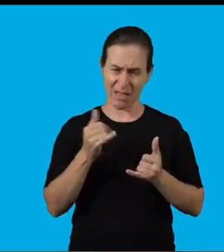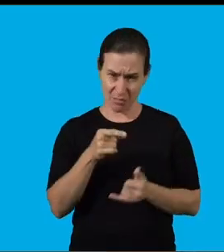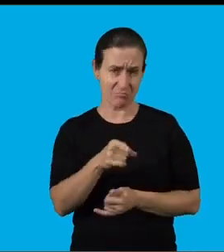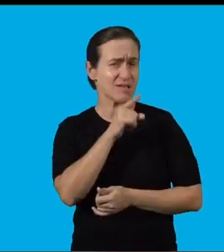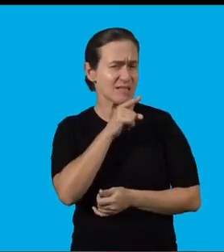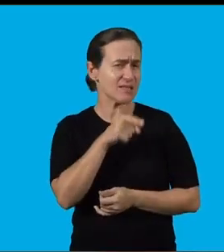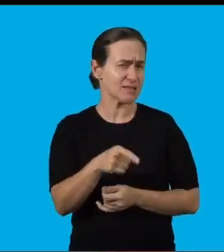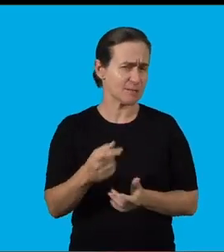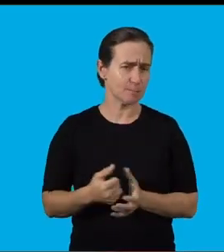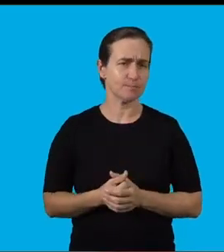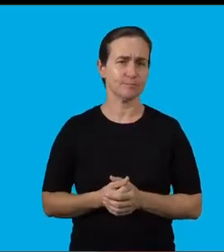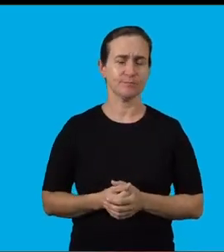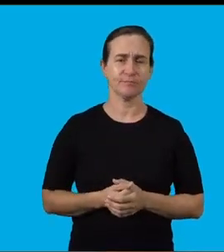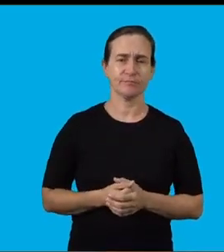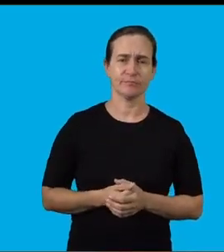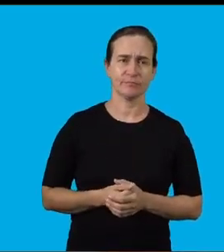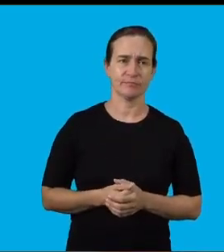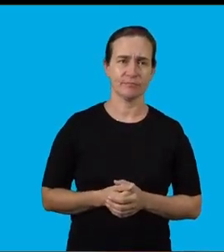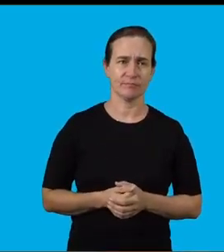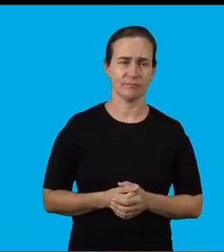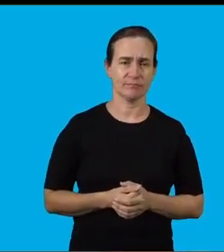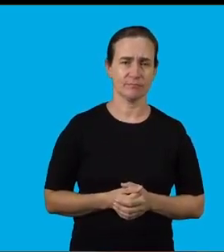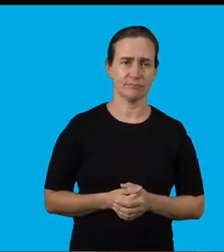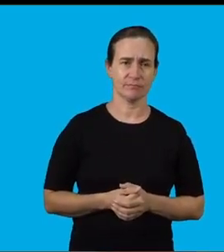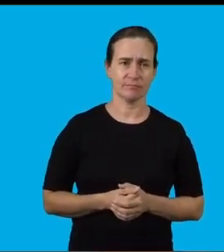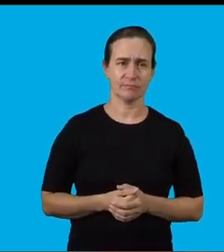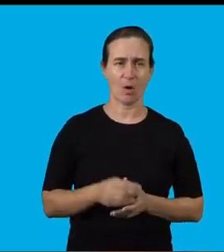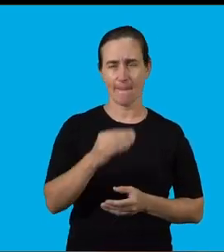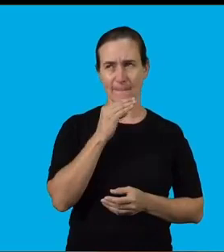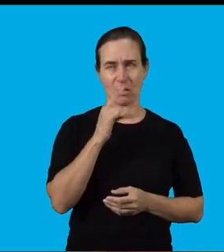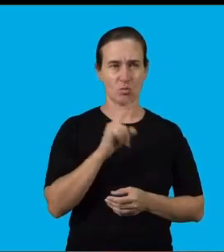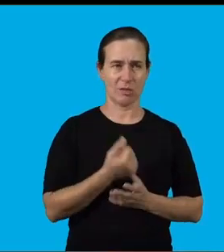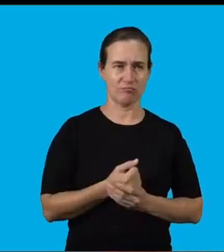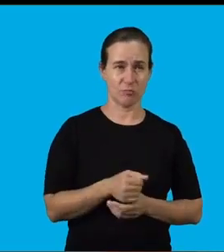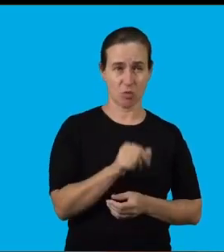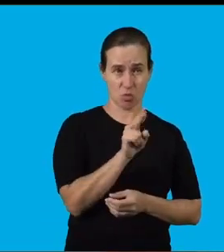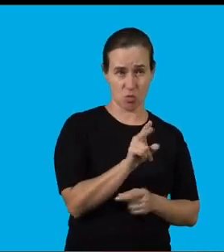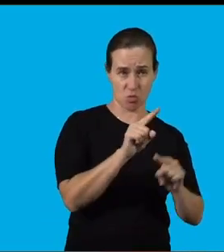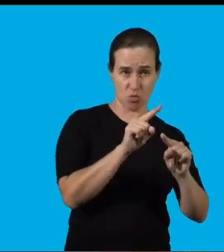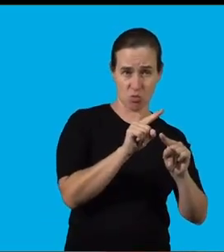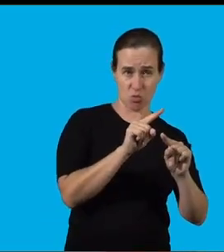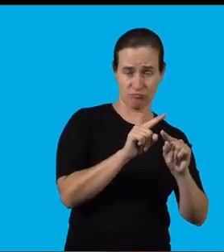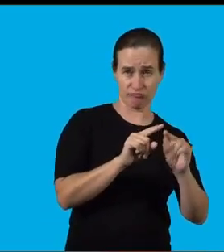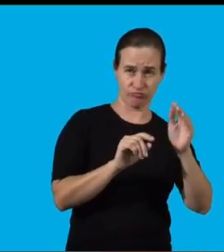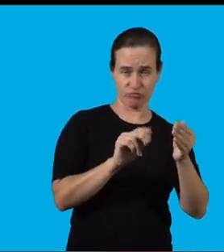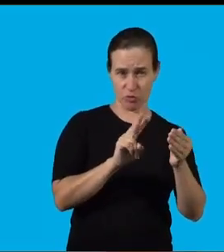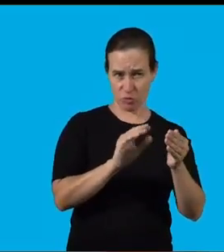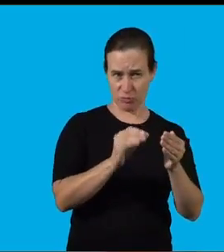let's test that and see what happens. F of 2 is going to be 2 times 2 cubed